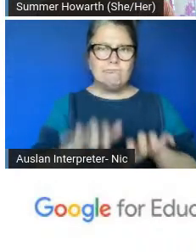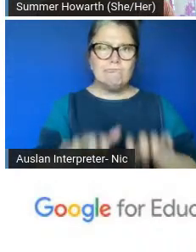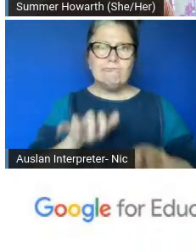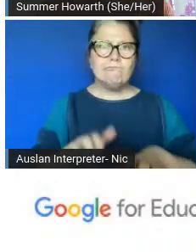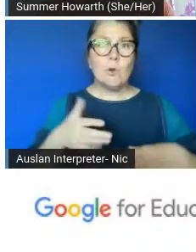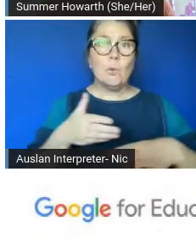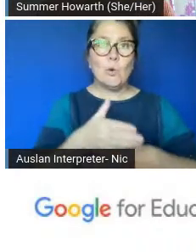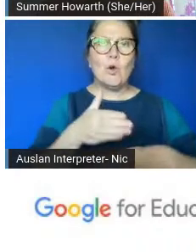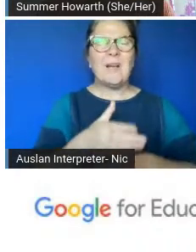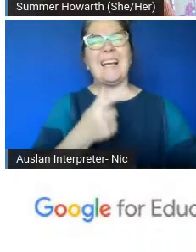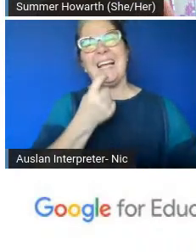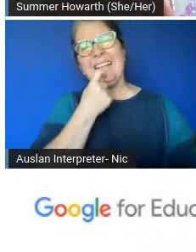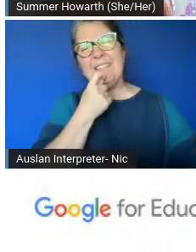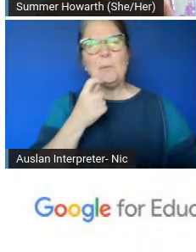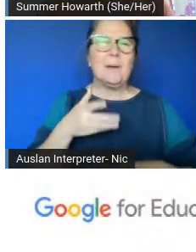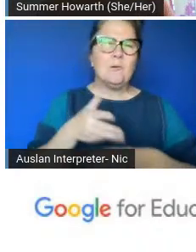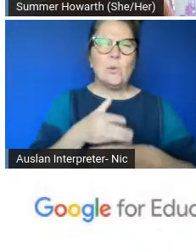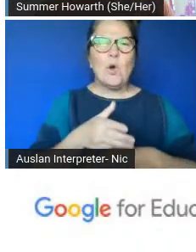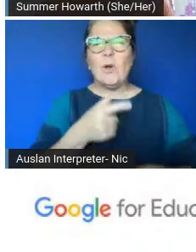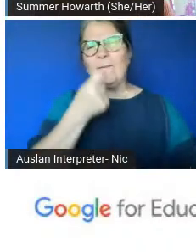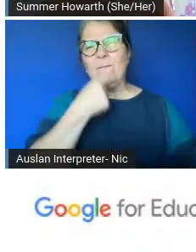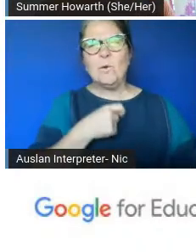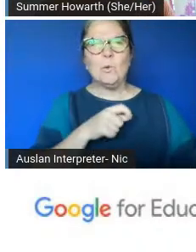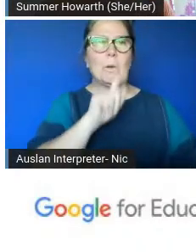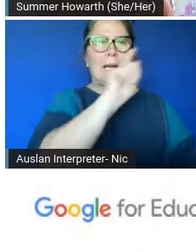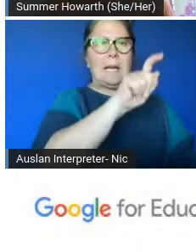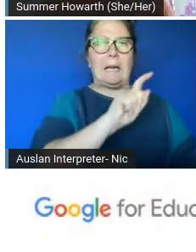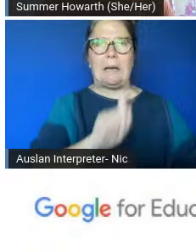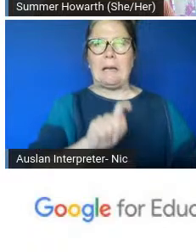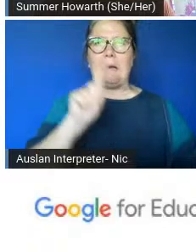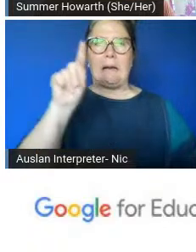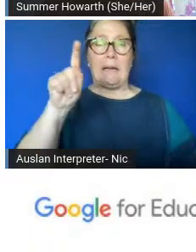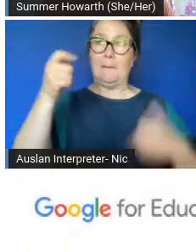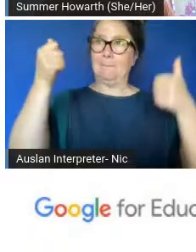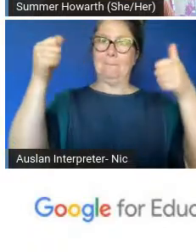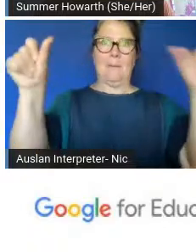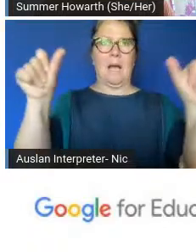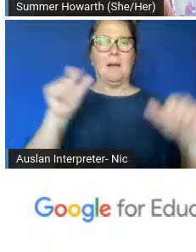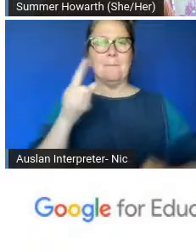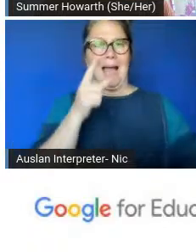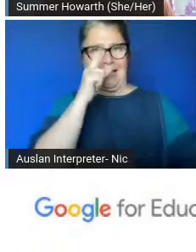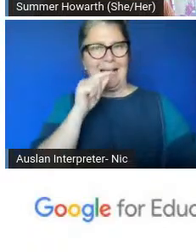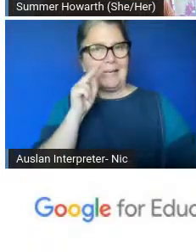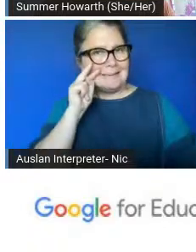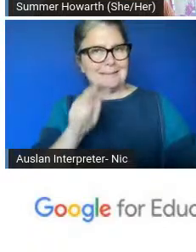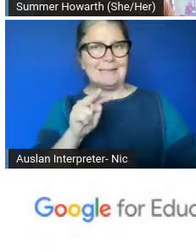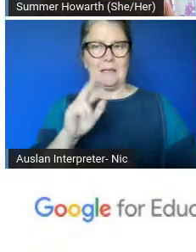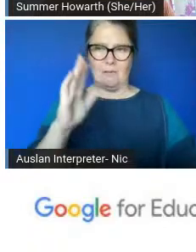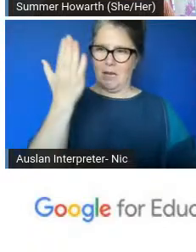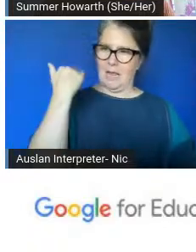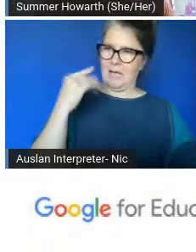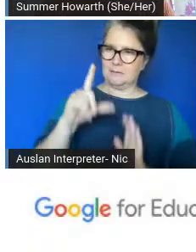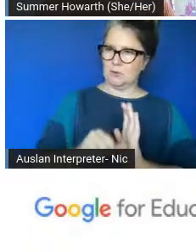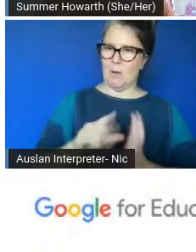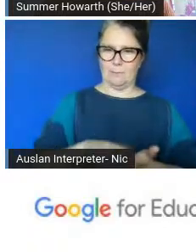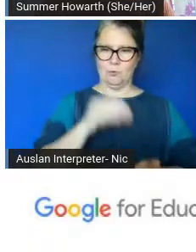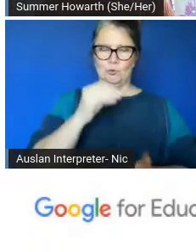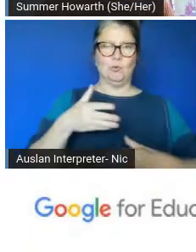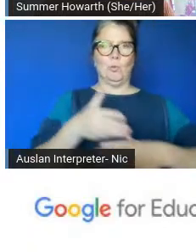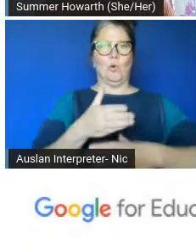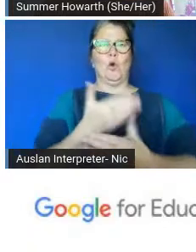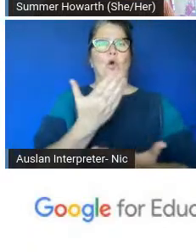a little bit of work, right? I mean, it would take you a few clicks to get there, but you could certainly see the last thing they were working on. And I